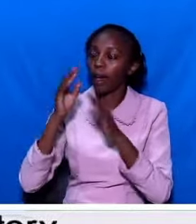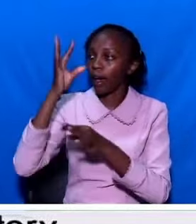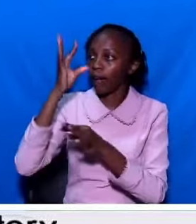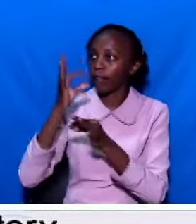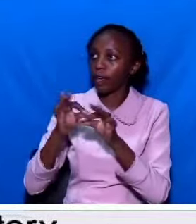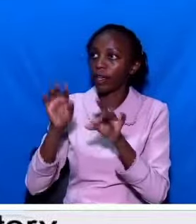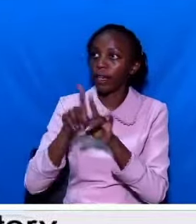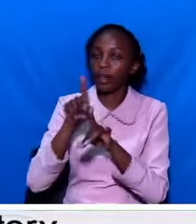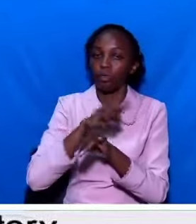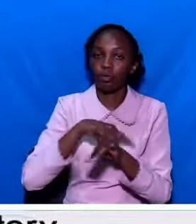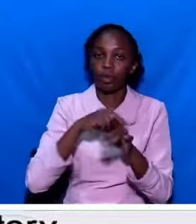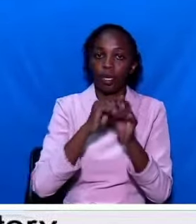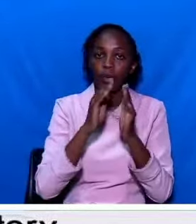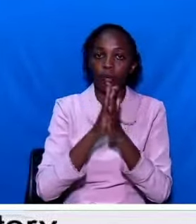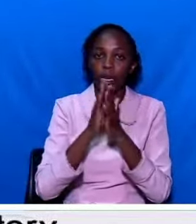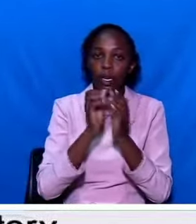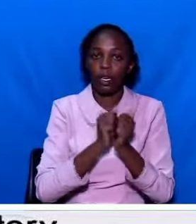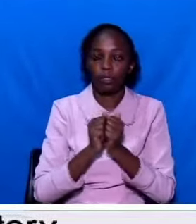pray together.